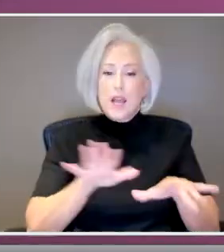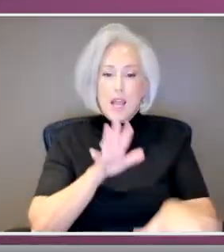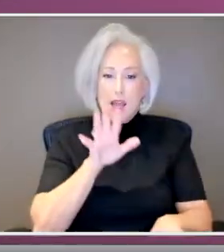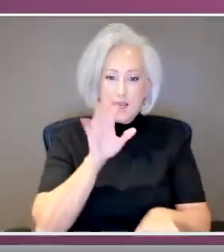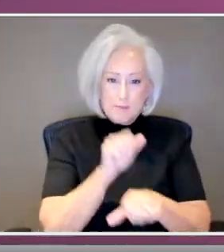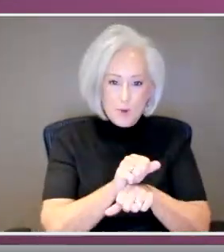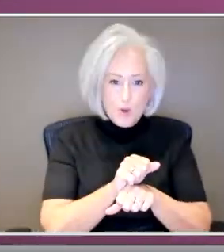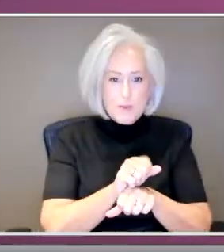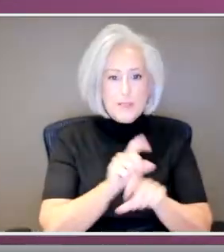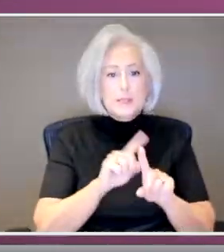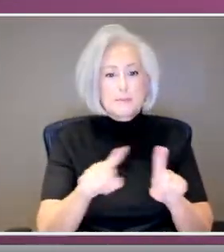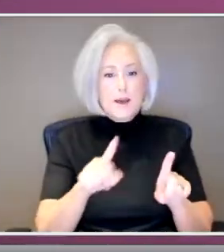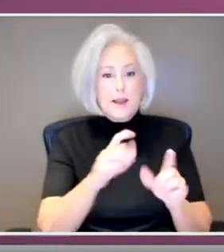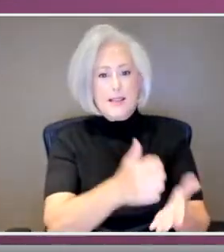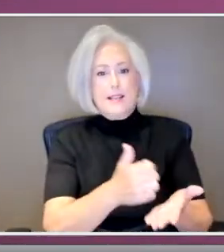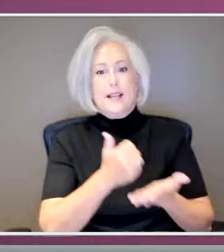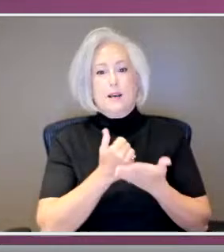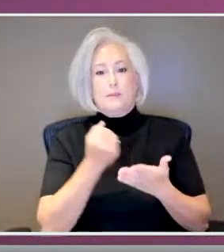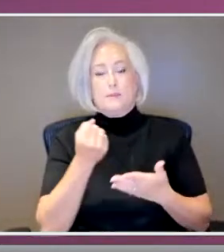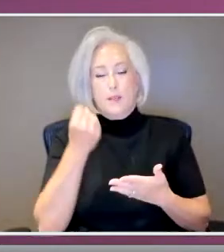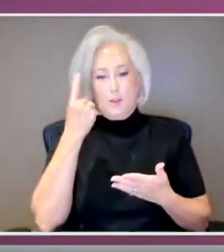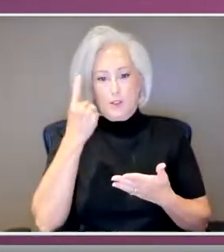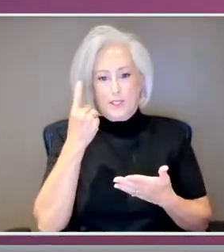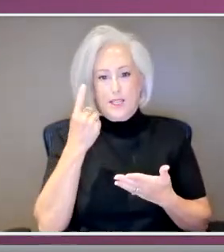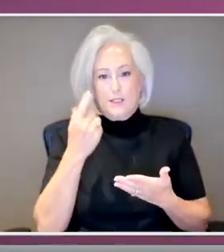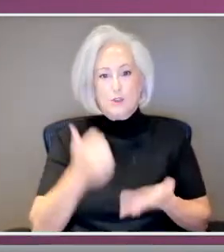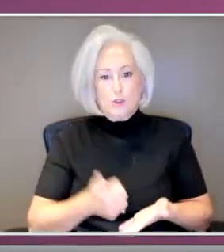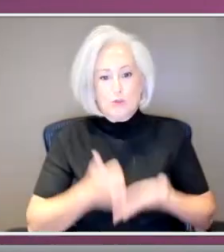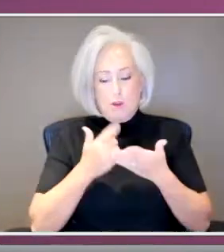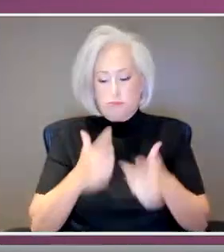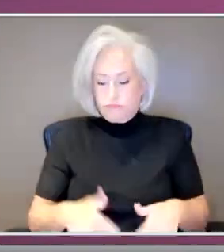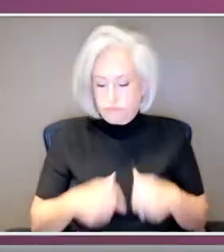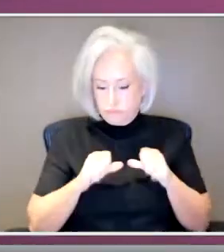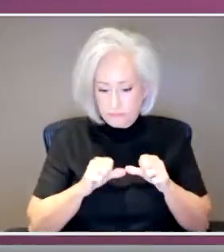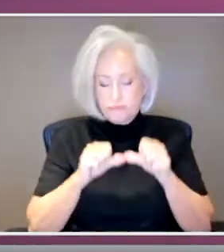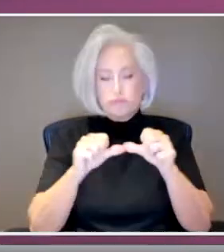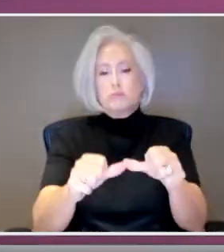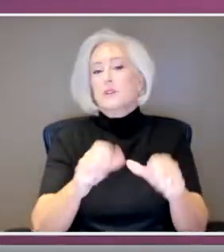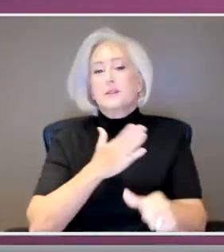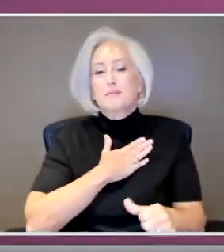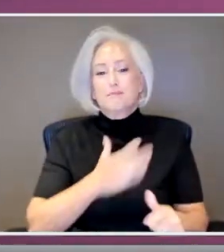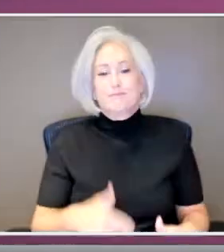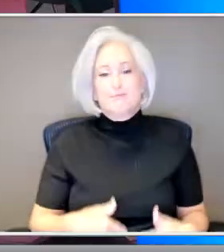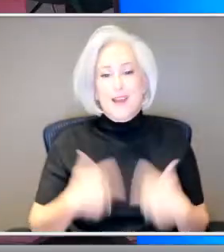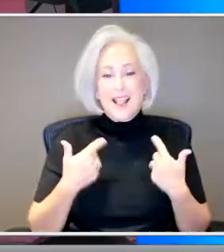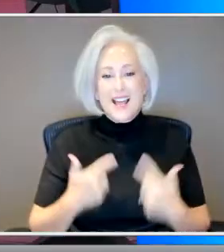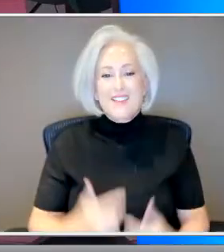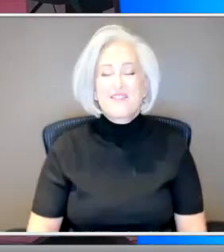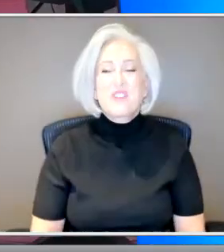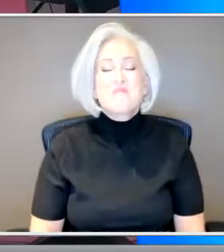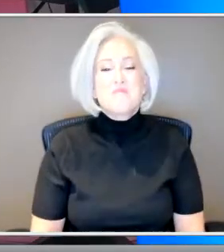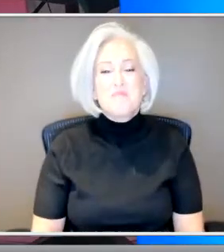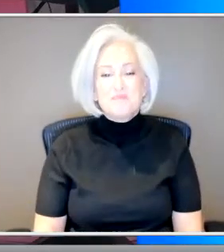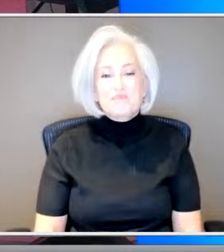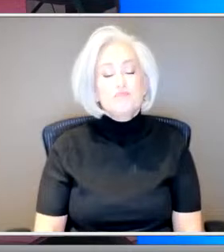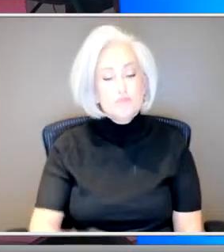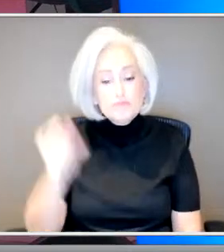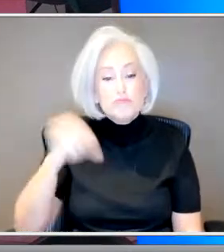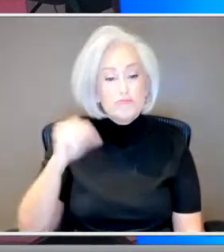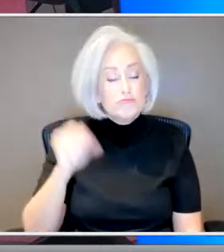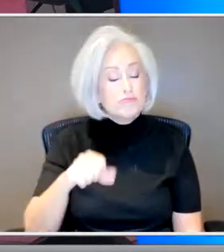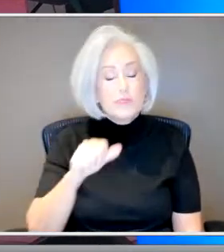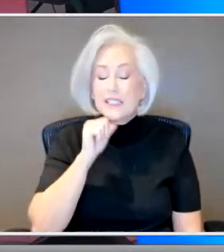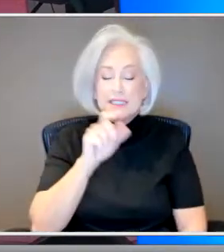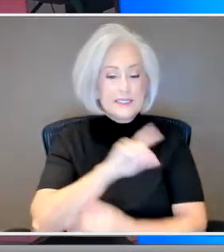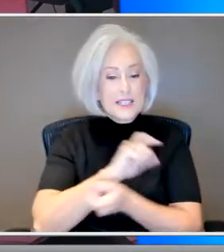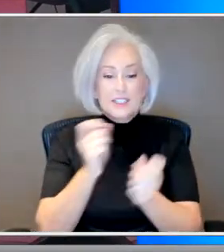understanding for hopefully to prolong my life with having this diagnosis. So And yes, it doesn't change that you have